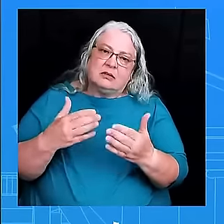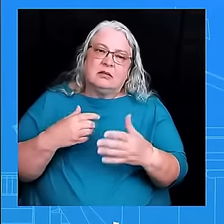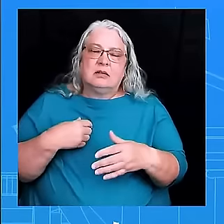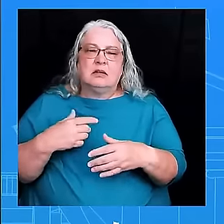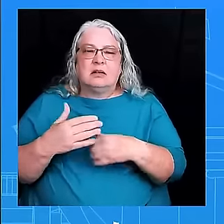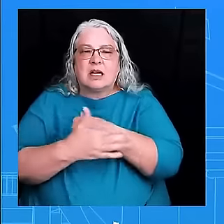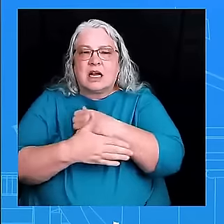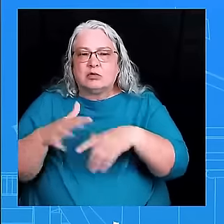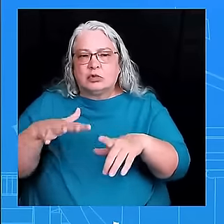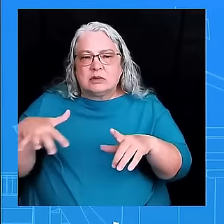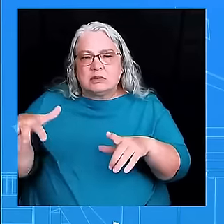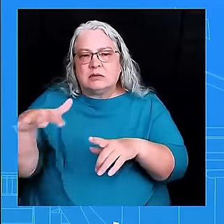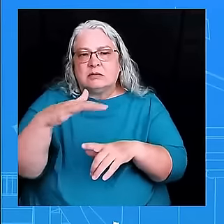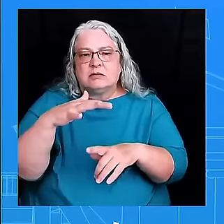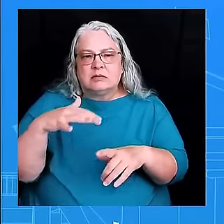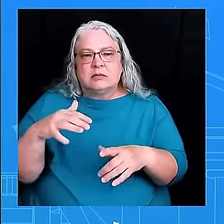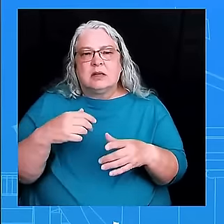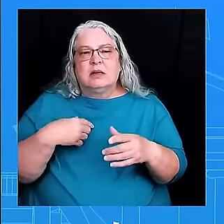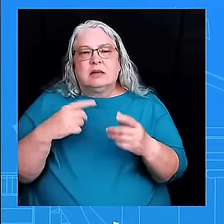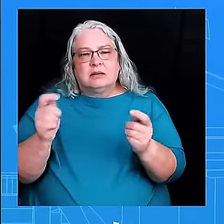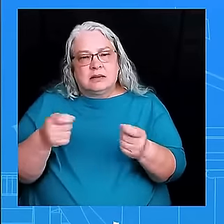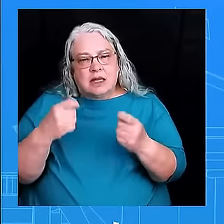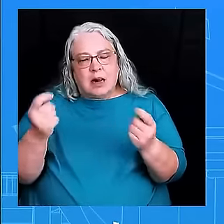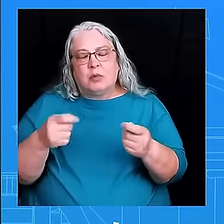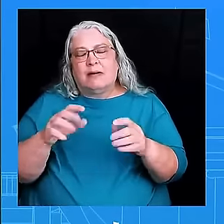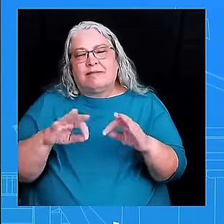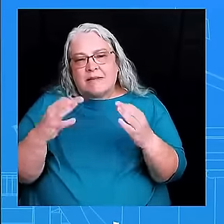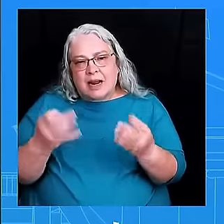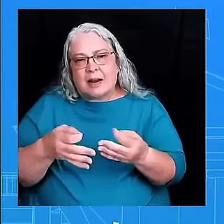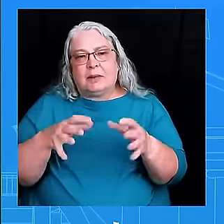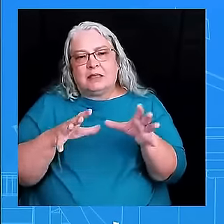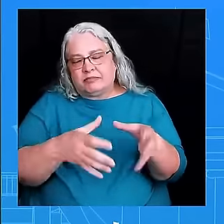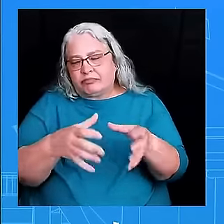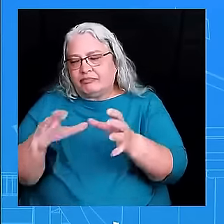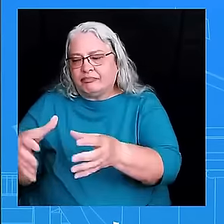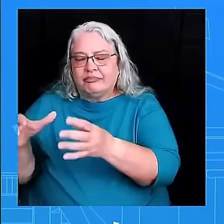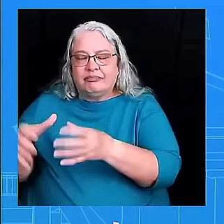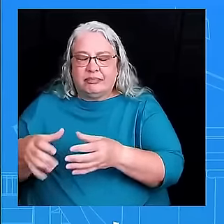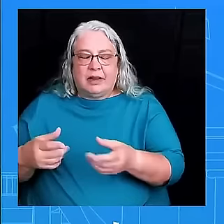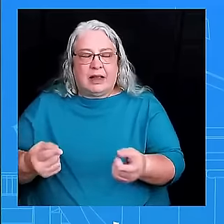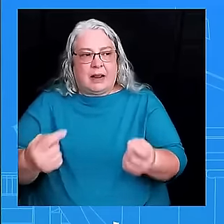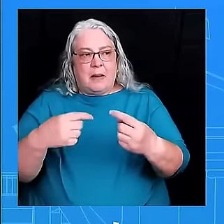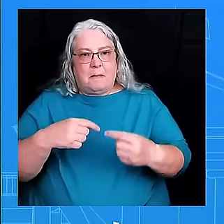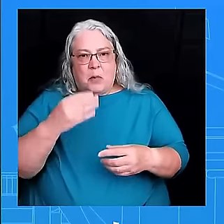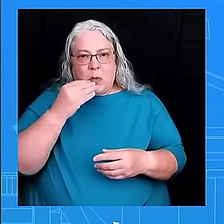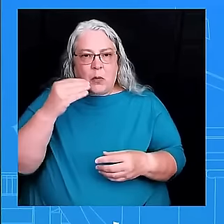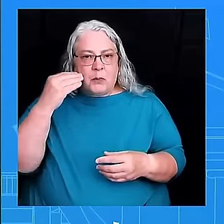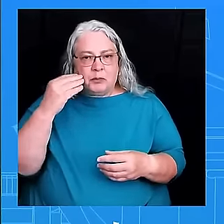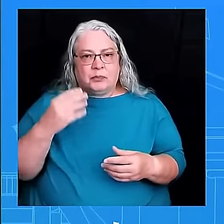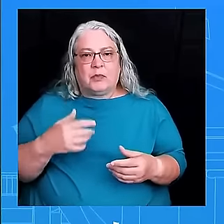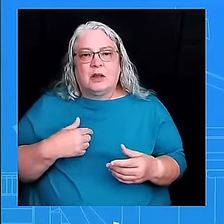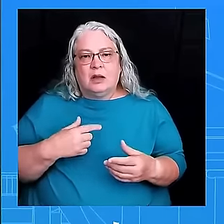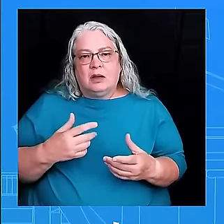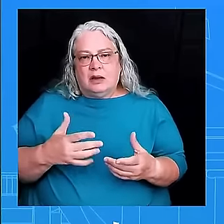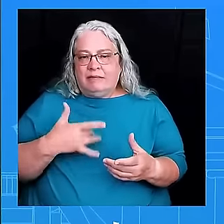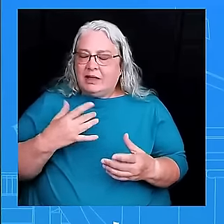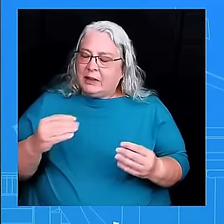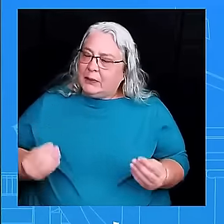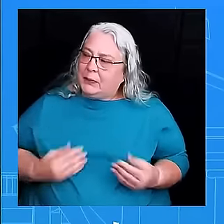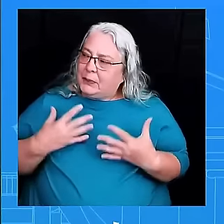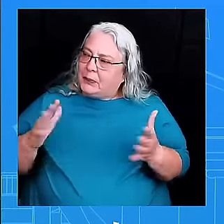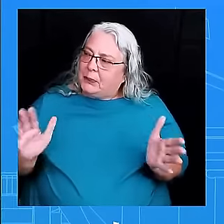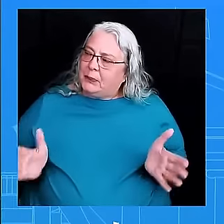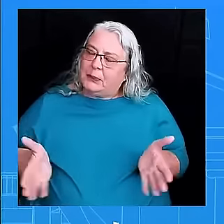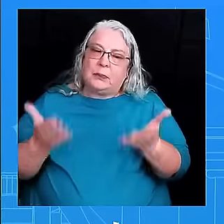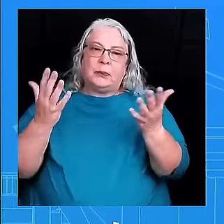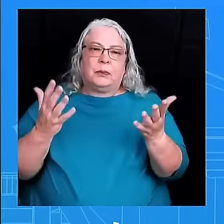citizens of friendly countries, and Russian political prisoners out. But as the president said, he doesn't need to talk to Putin for Putin to understand where the